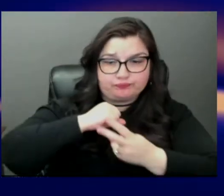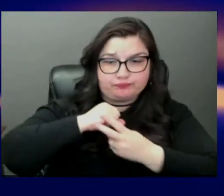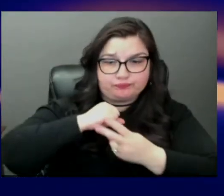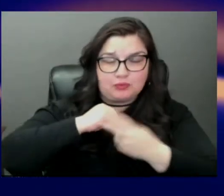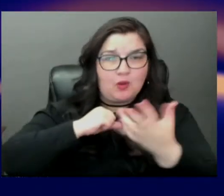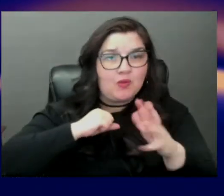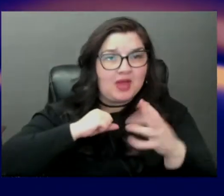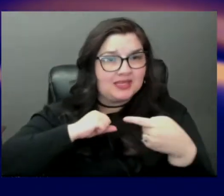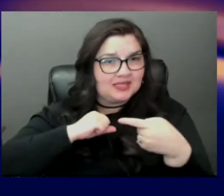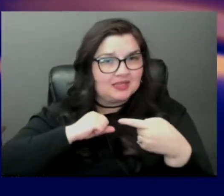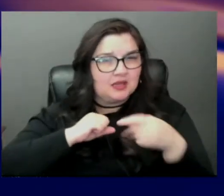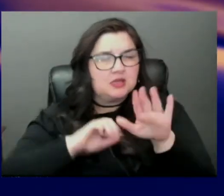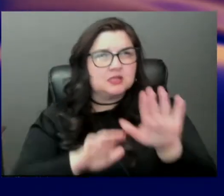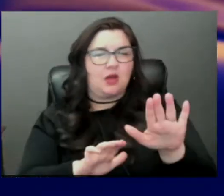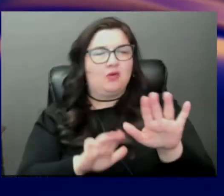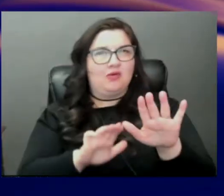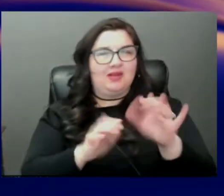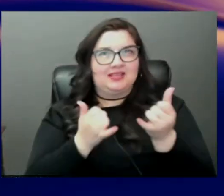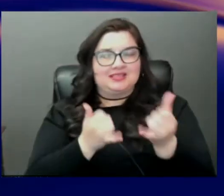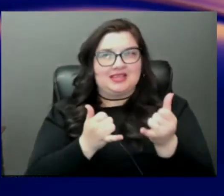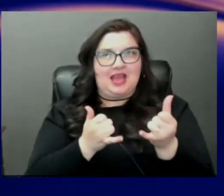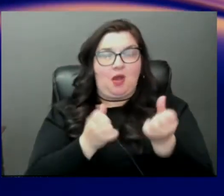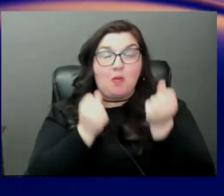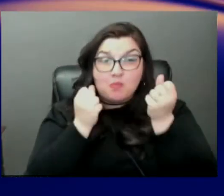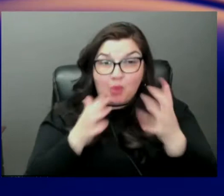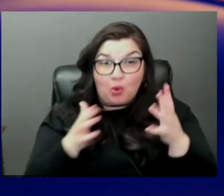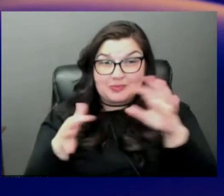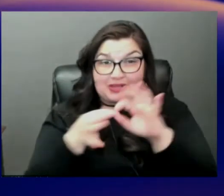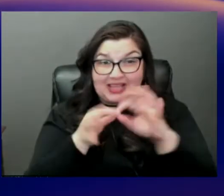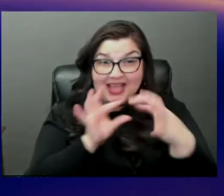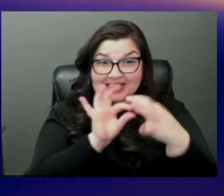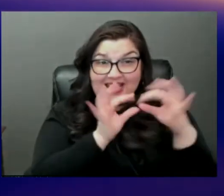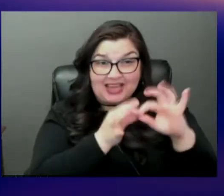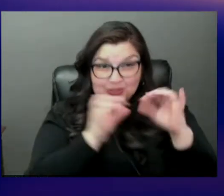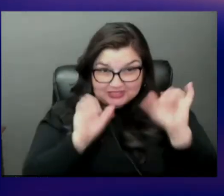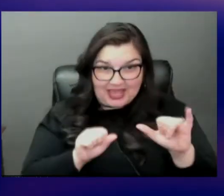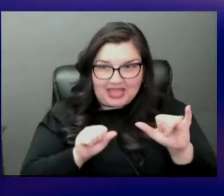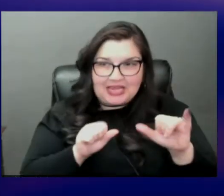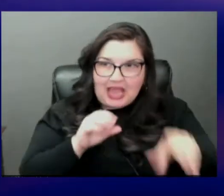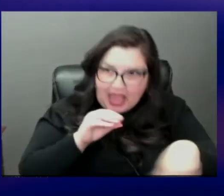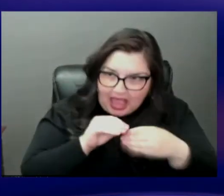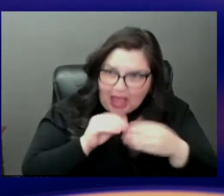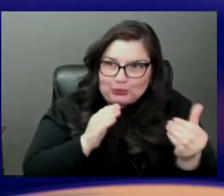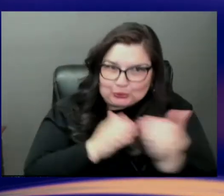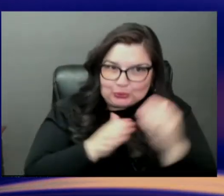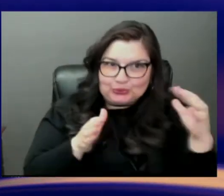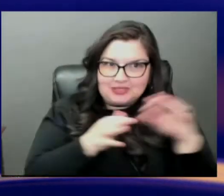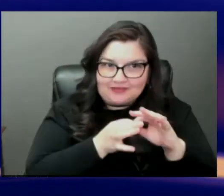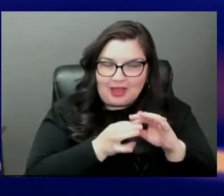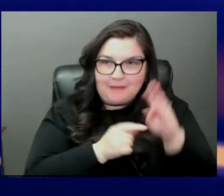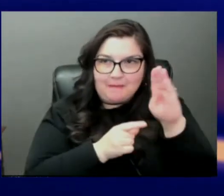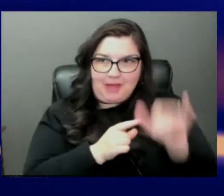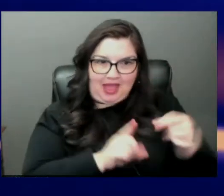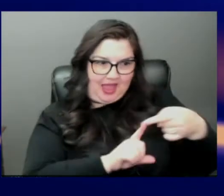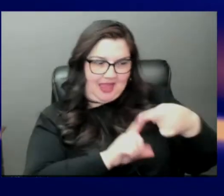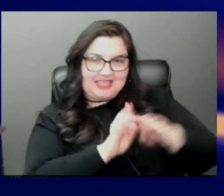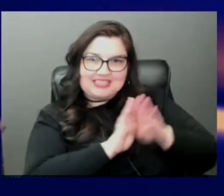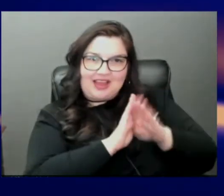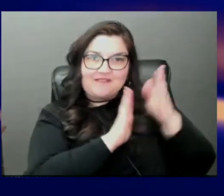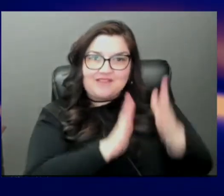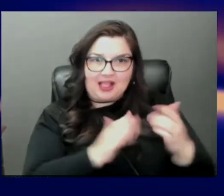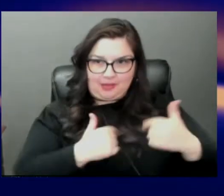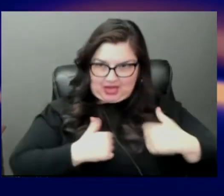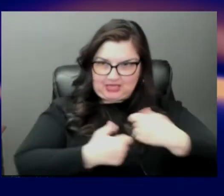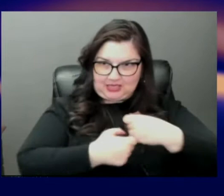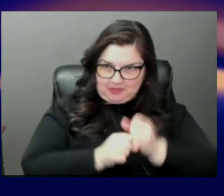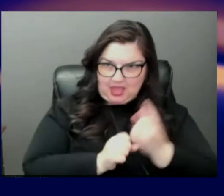it not only does it have multiple connectors that it works with, but it could take in new connectors that are developed by the developer. So I can make one that is